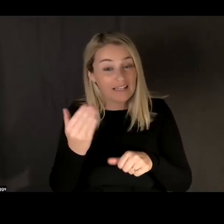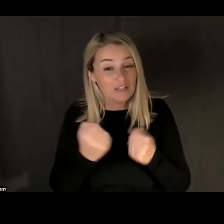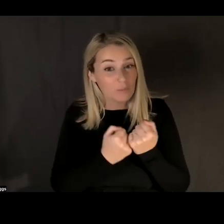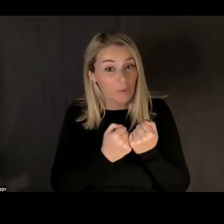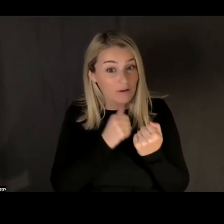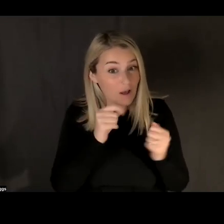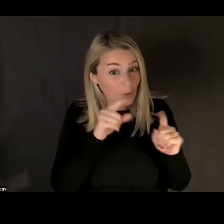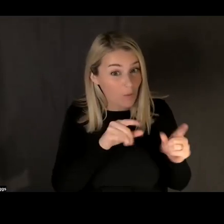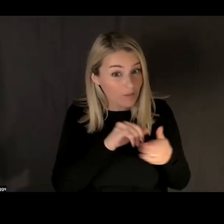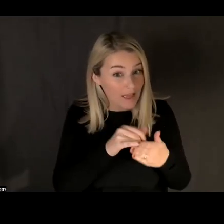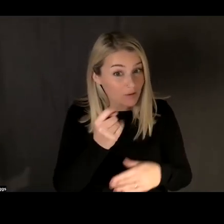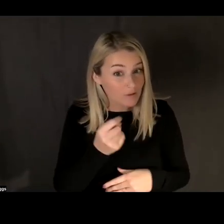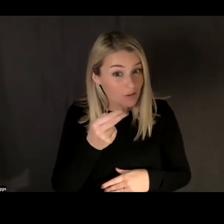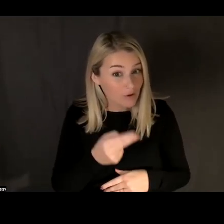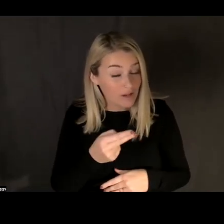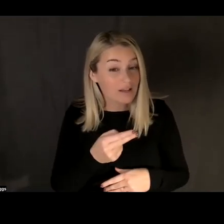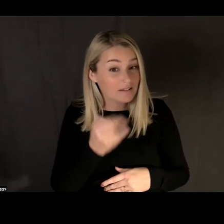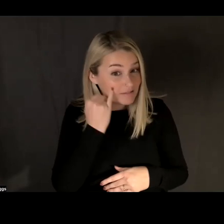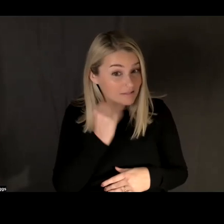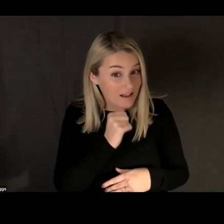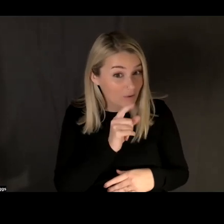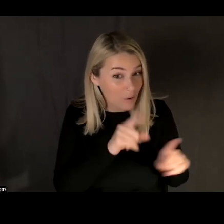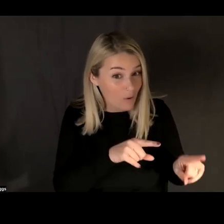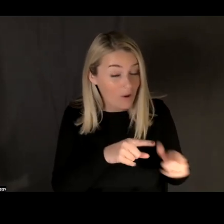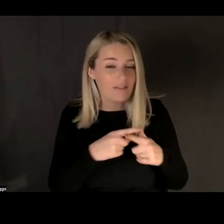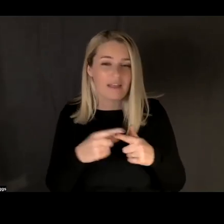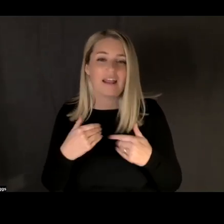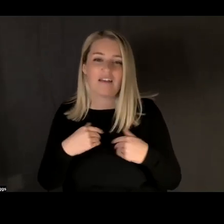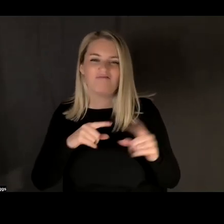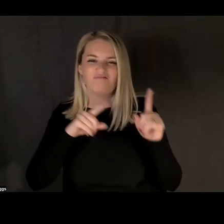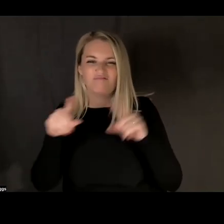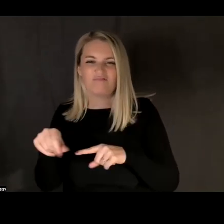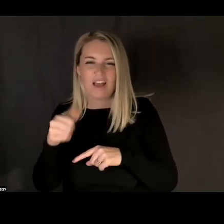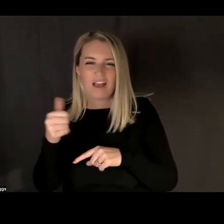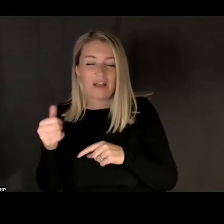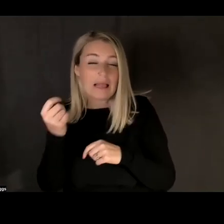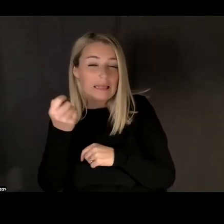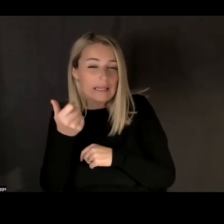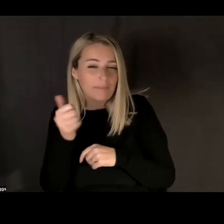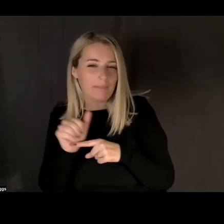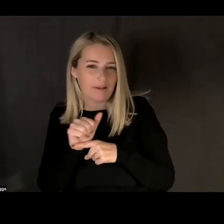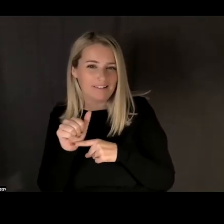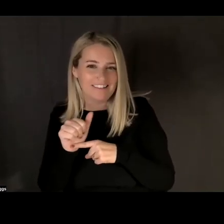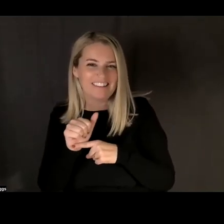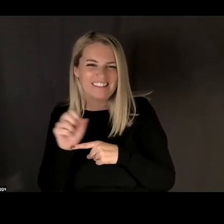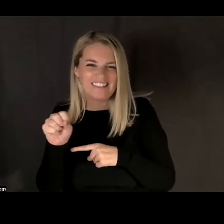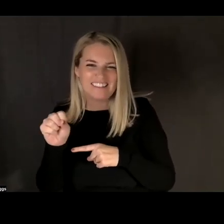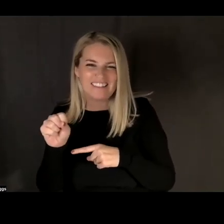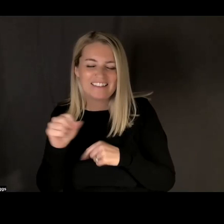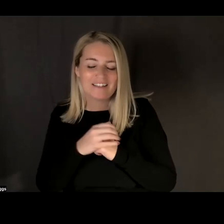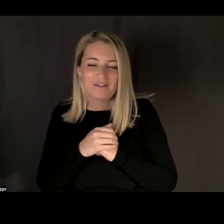Tuesday, Thursday, we do have kids still coming and getting just a little practice with the